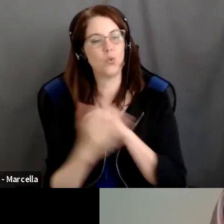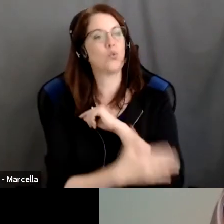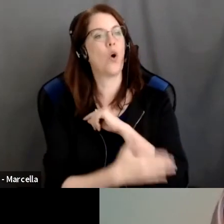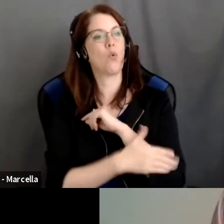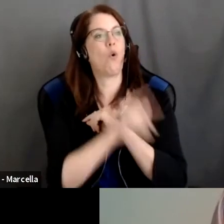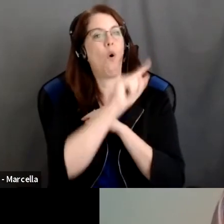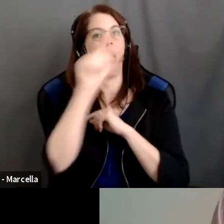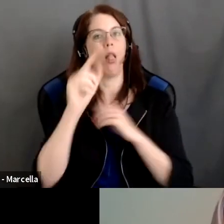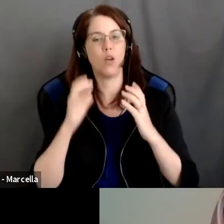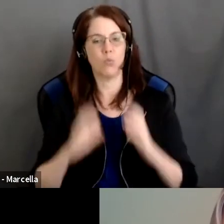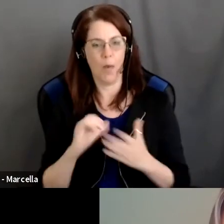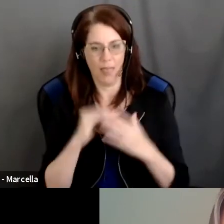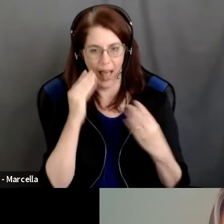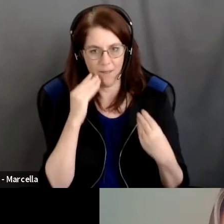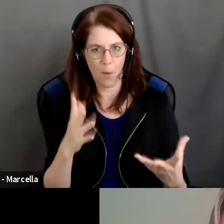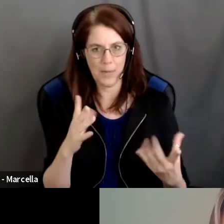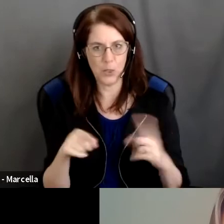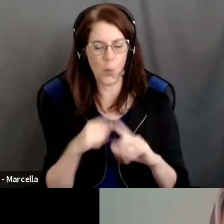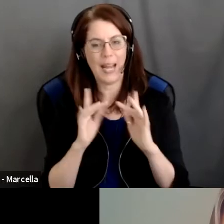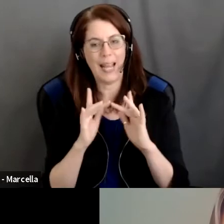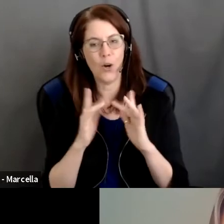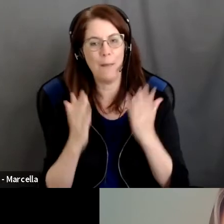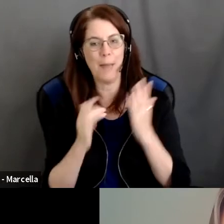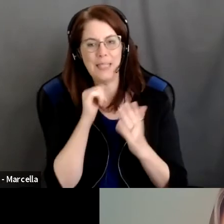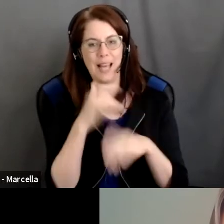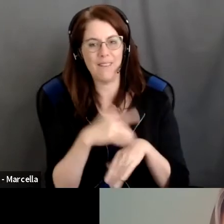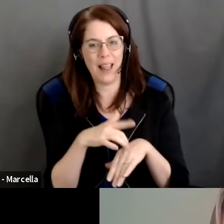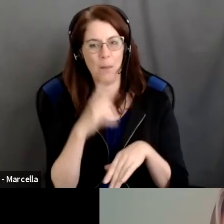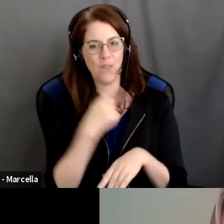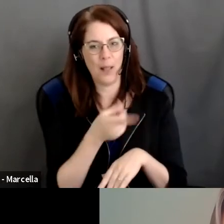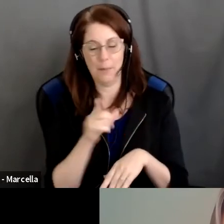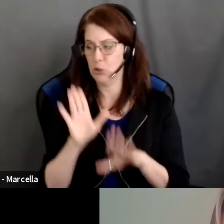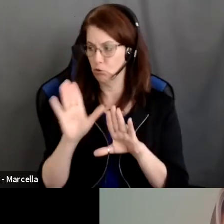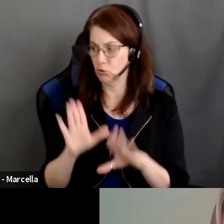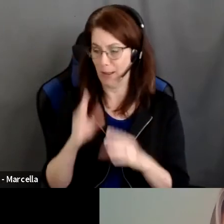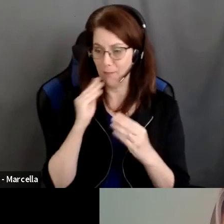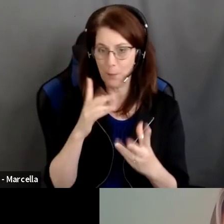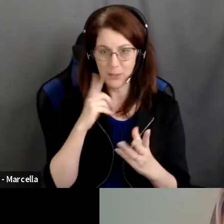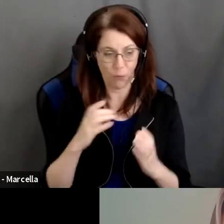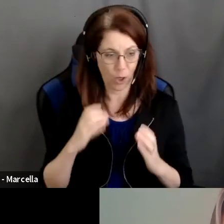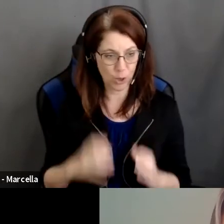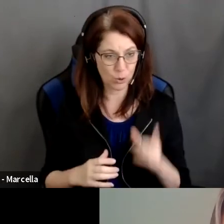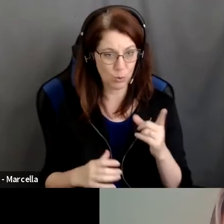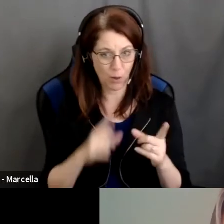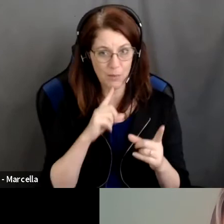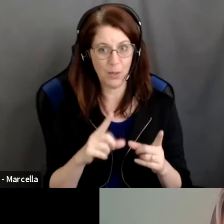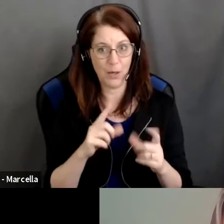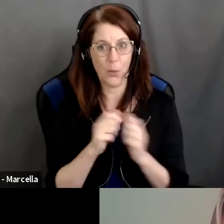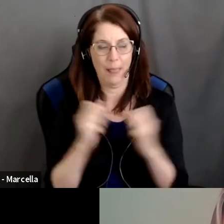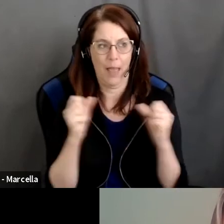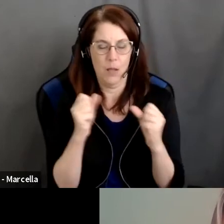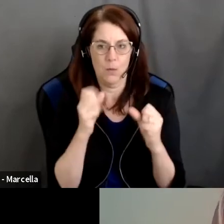consumers this information when internet may not be available? This is great information for our consumers, especially with the winter